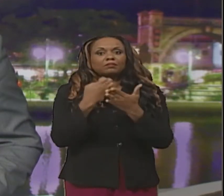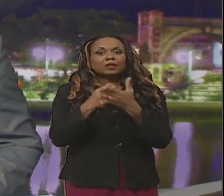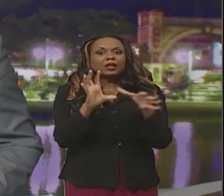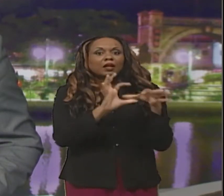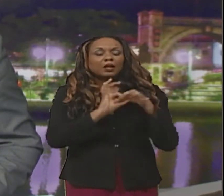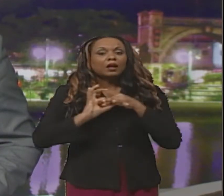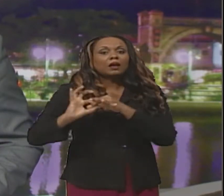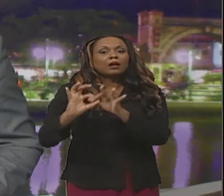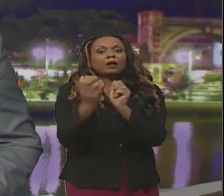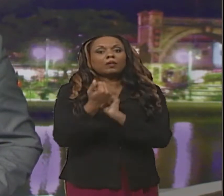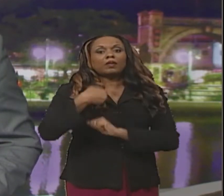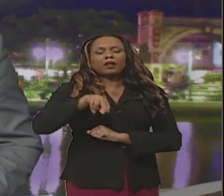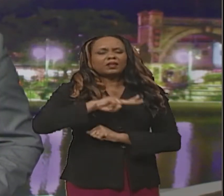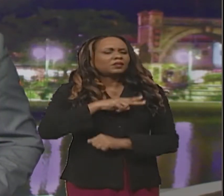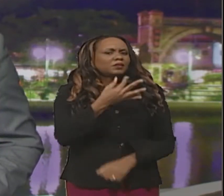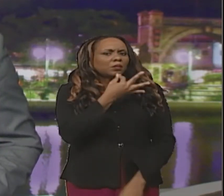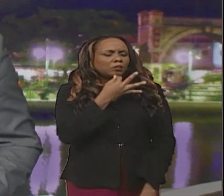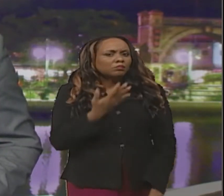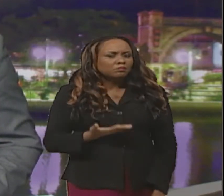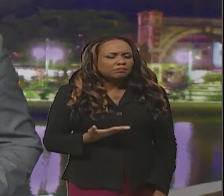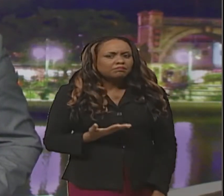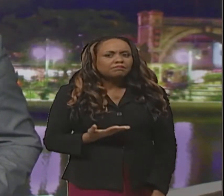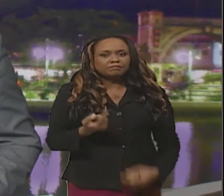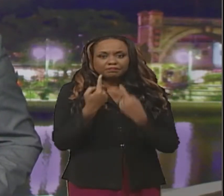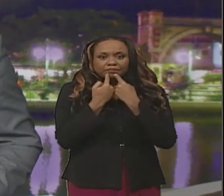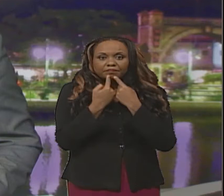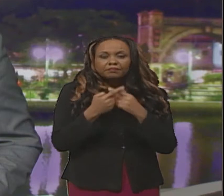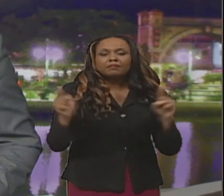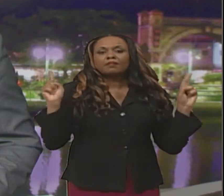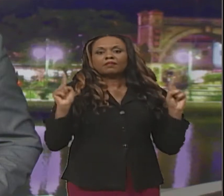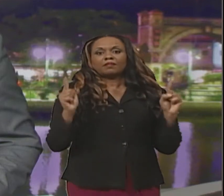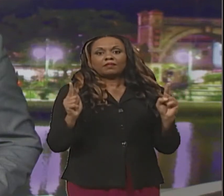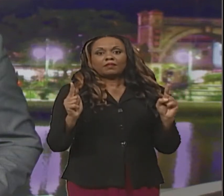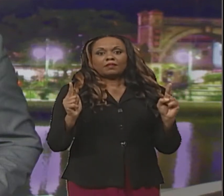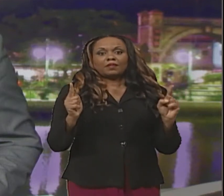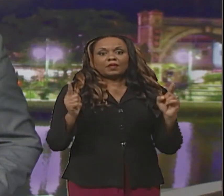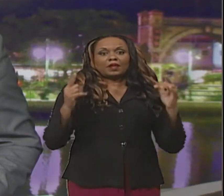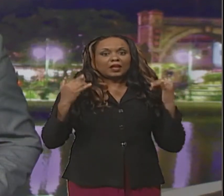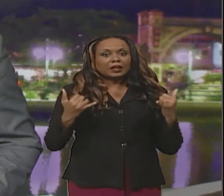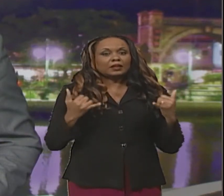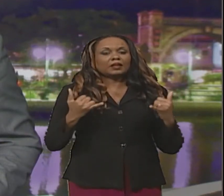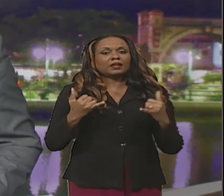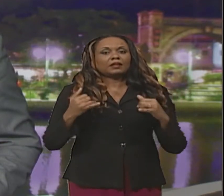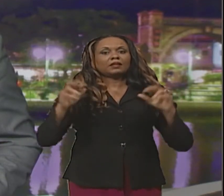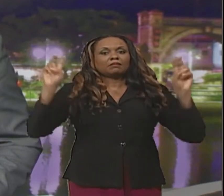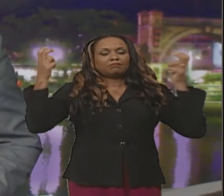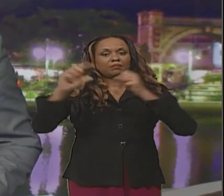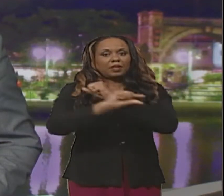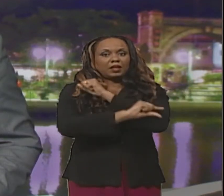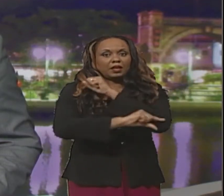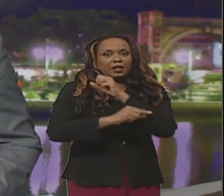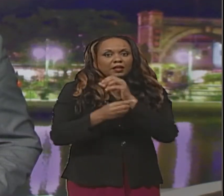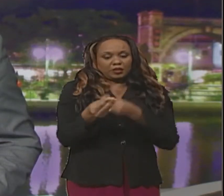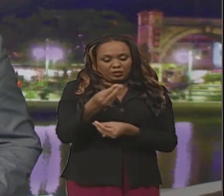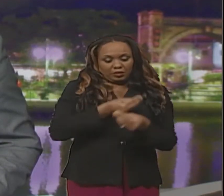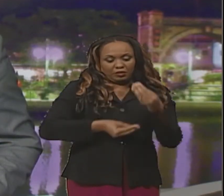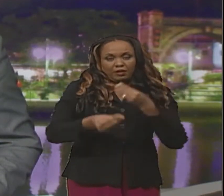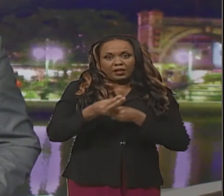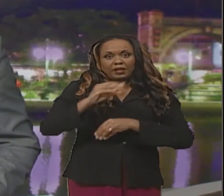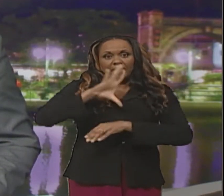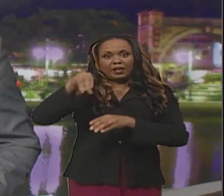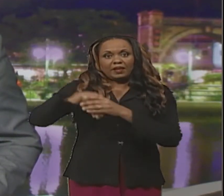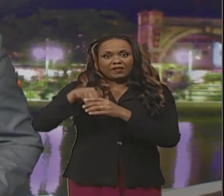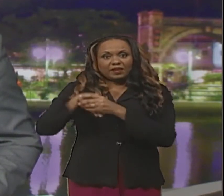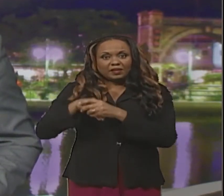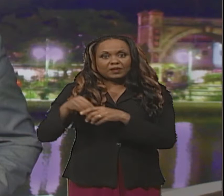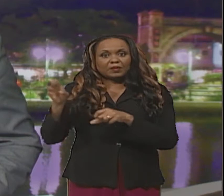with Bridgetown soon. He made the announcement at the inaugural Guyana Trade and Investment Business-to-Business event called Guy